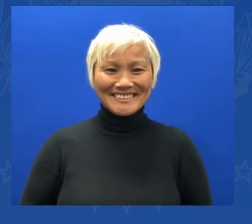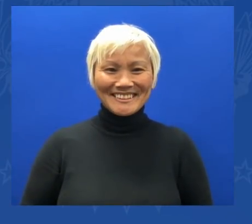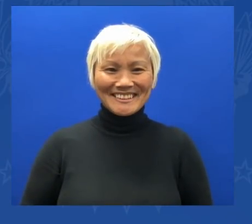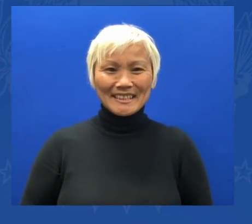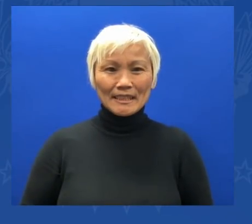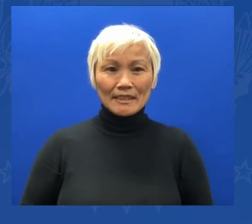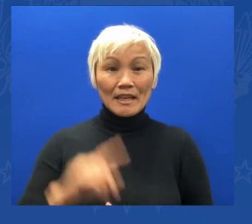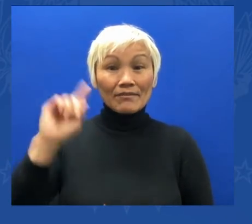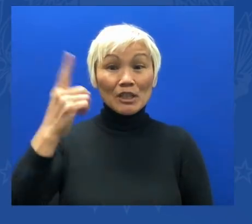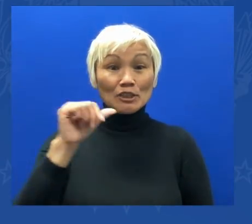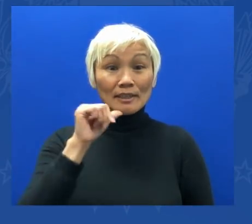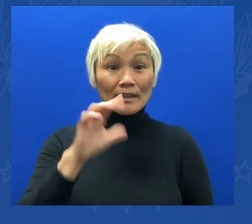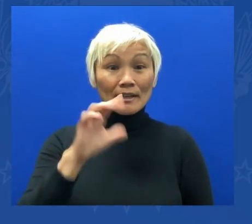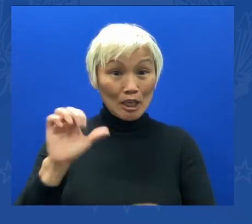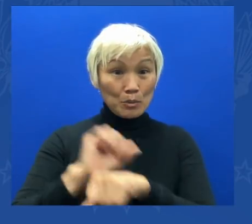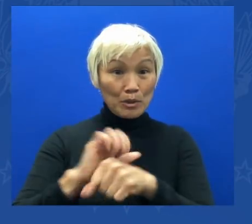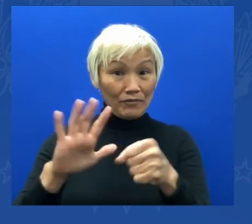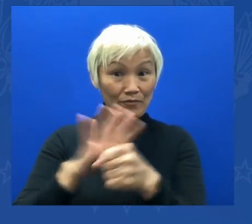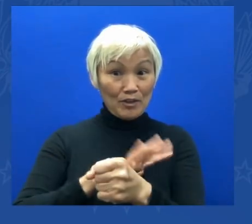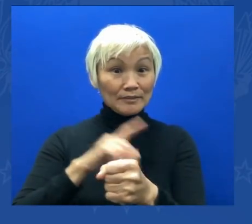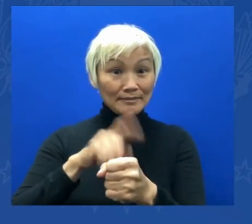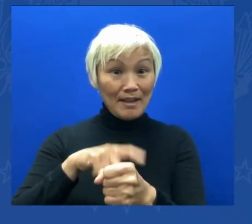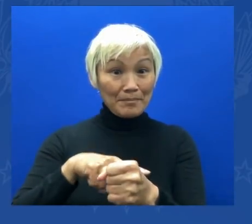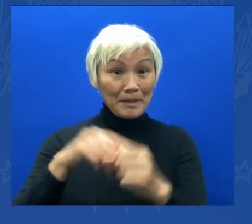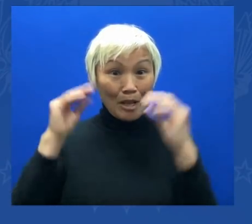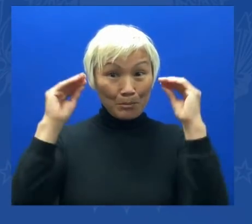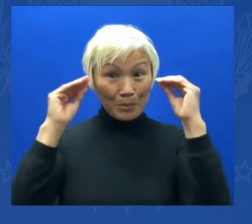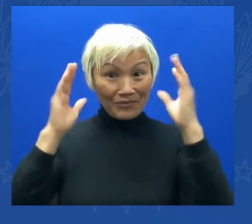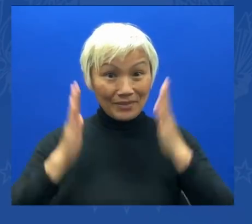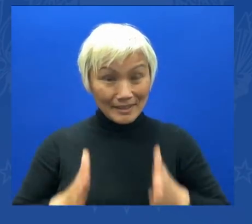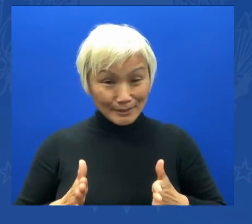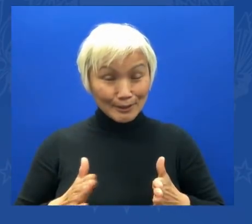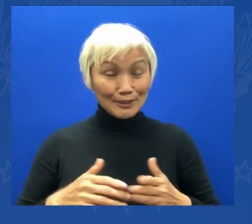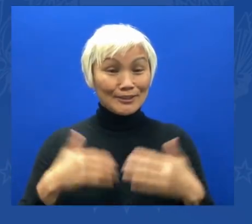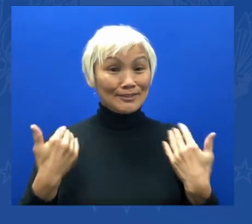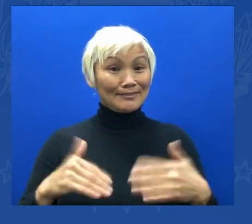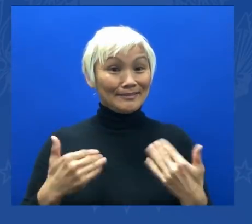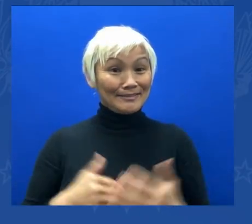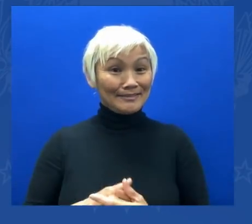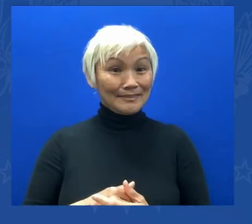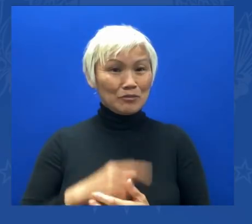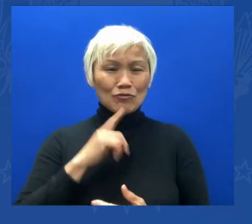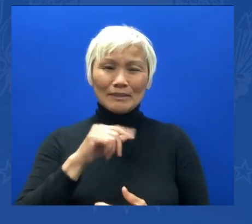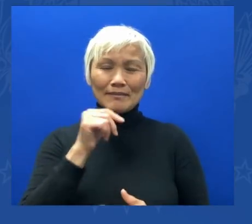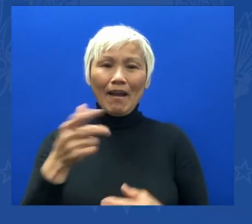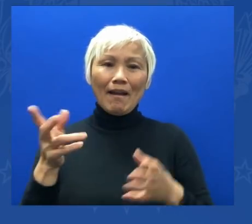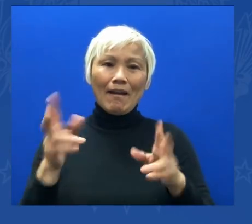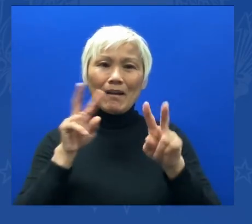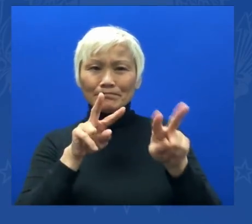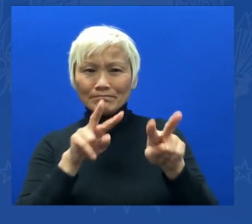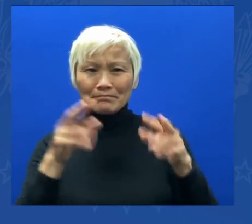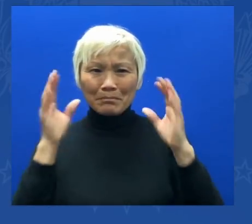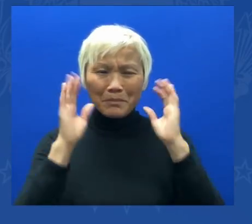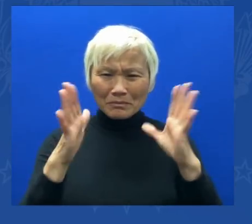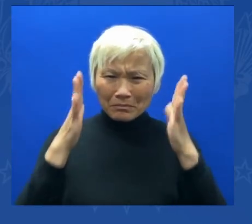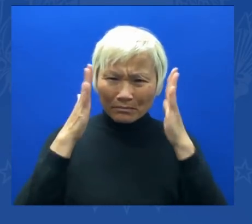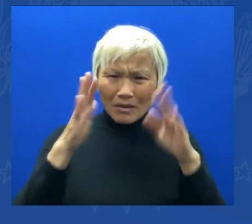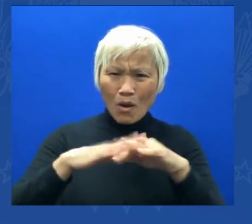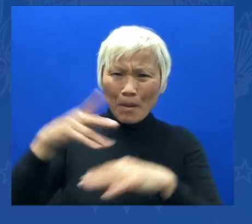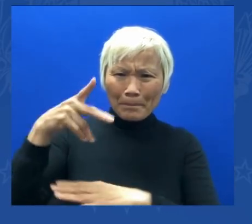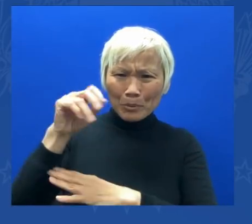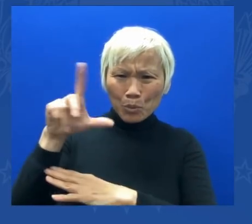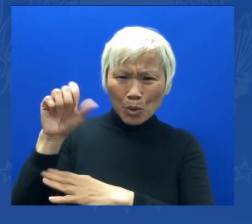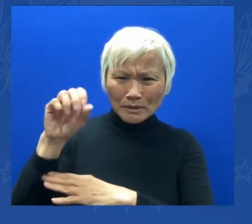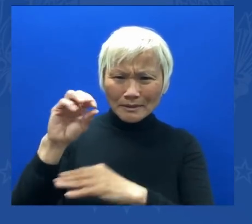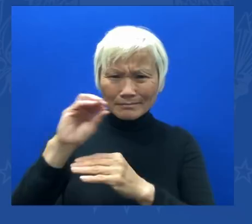does as a professor. She doesn't pay much attention to the polls. Though she did say the other day, instead of introducing